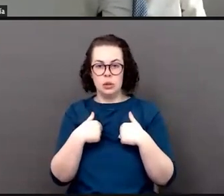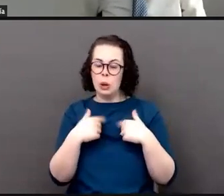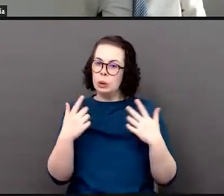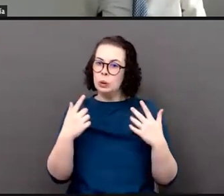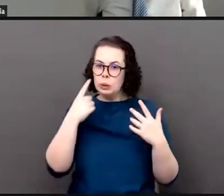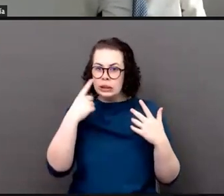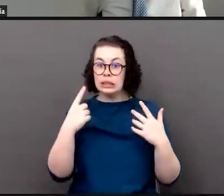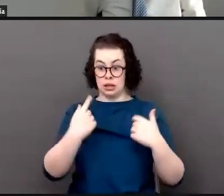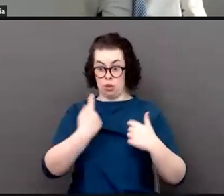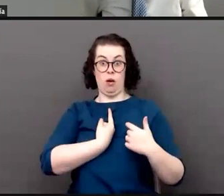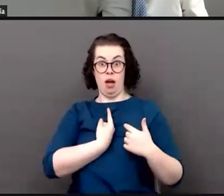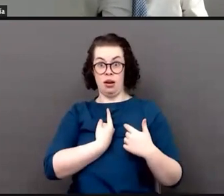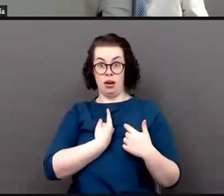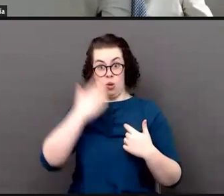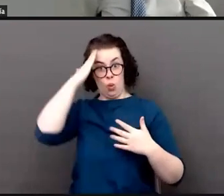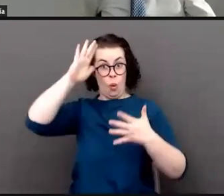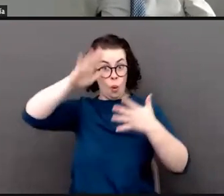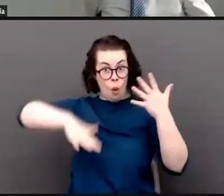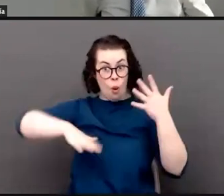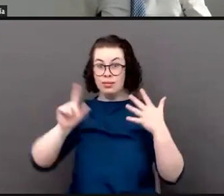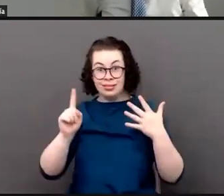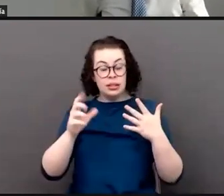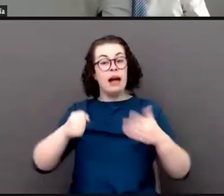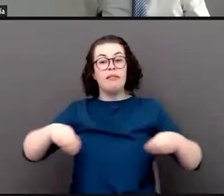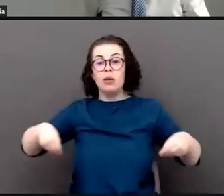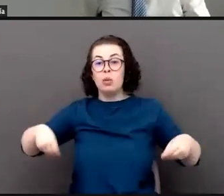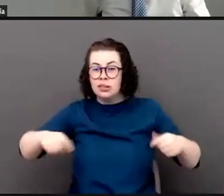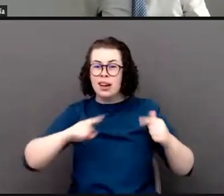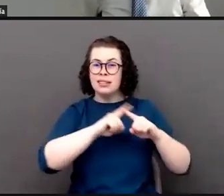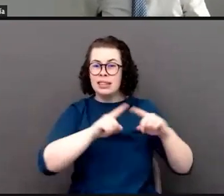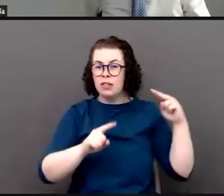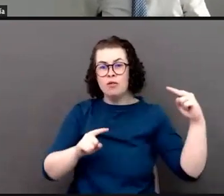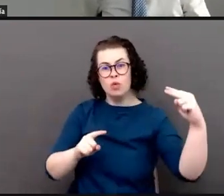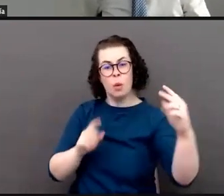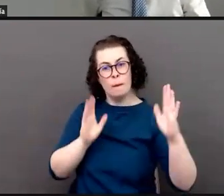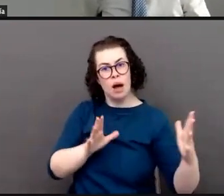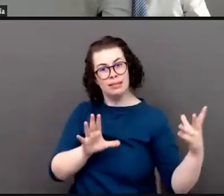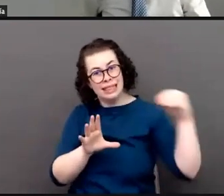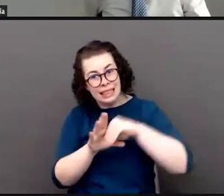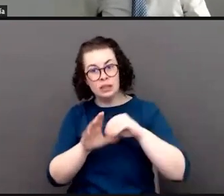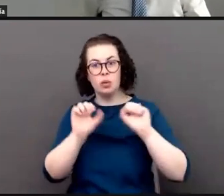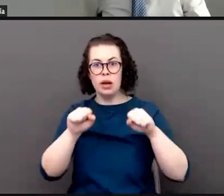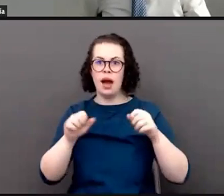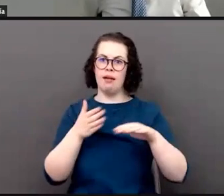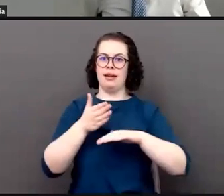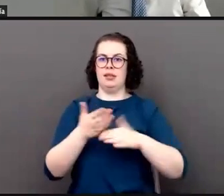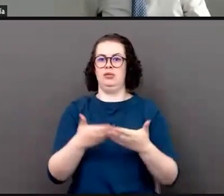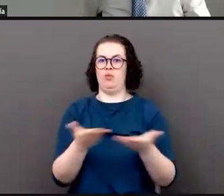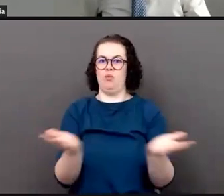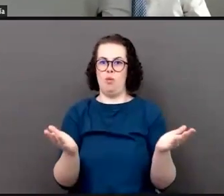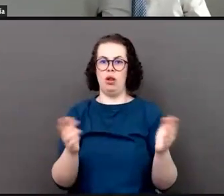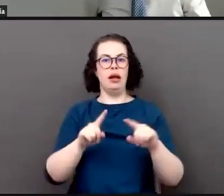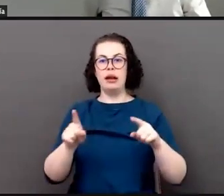in all the works we have developed in this standard. I don't want to